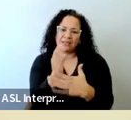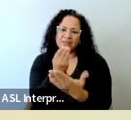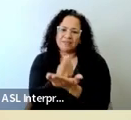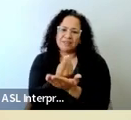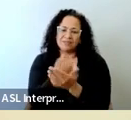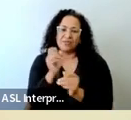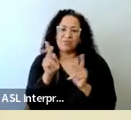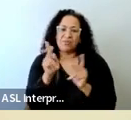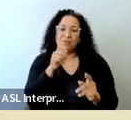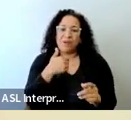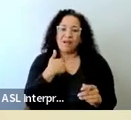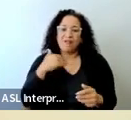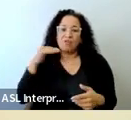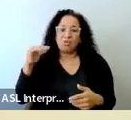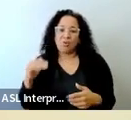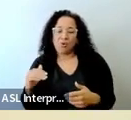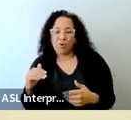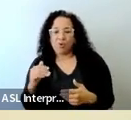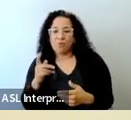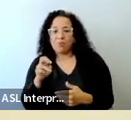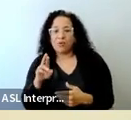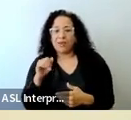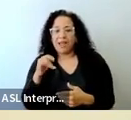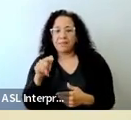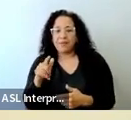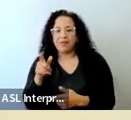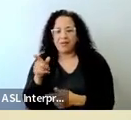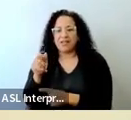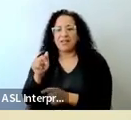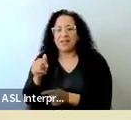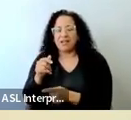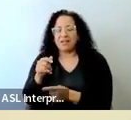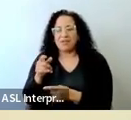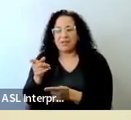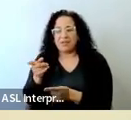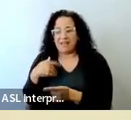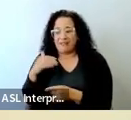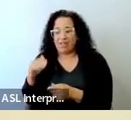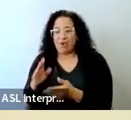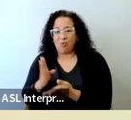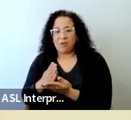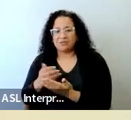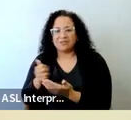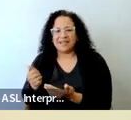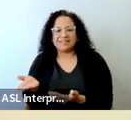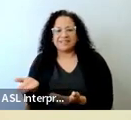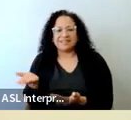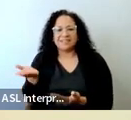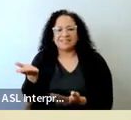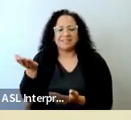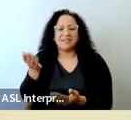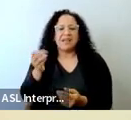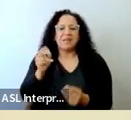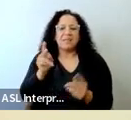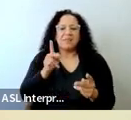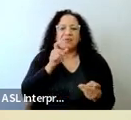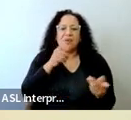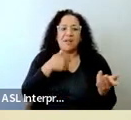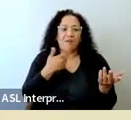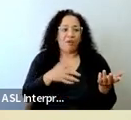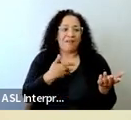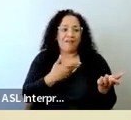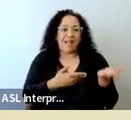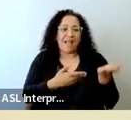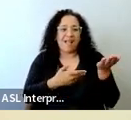that maybe had a lower per capita lower budget historically were able to really rise up. And we didn't have people who maybe had